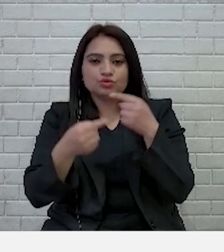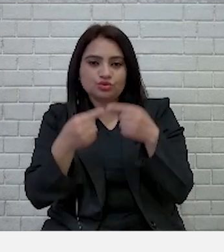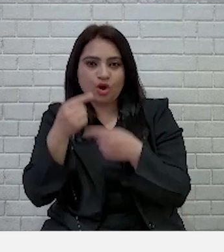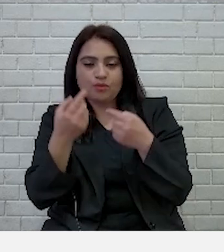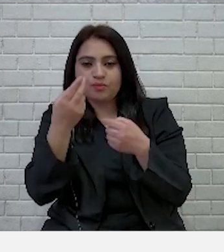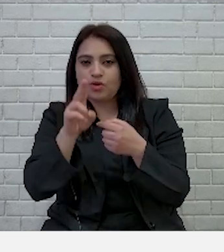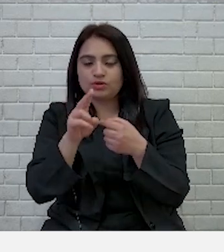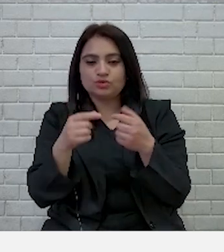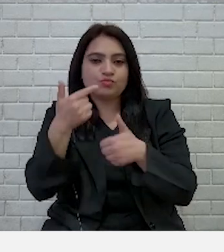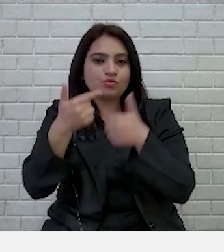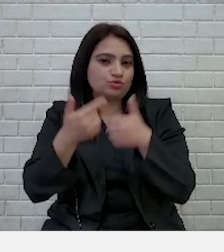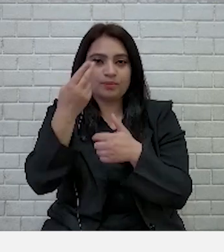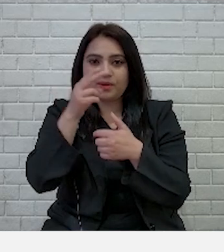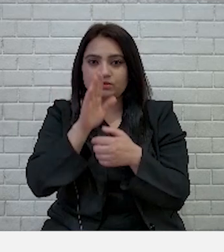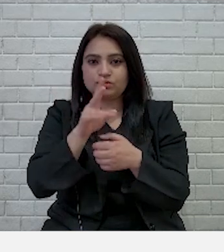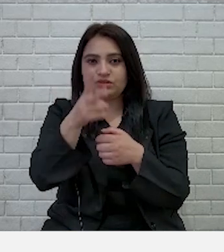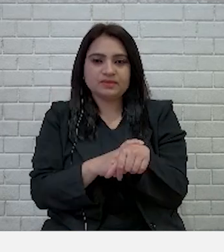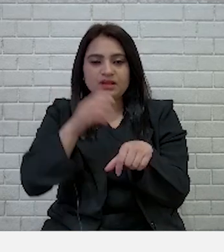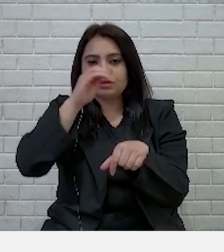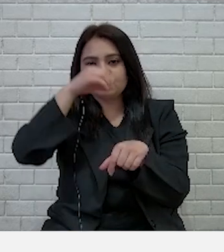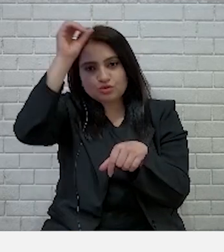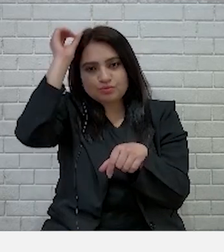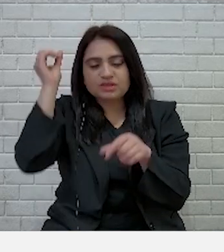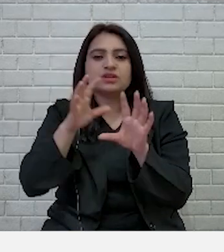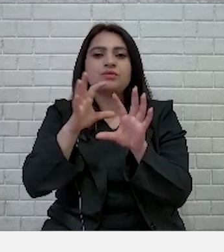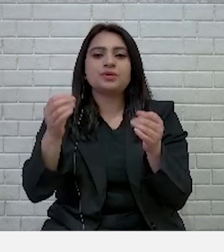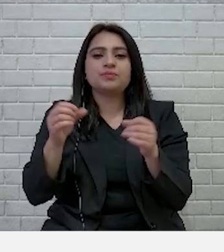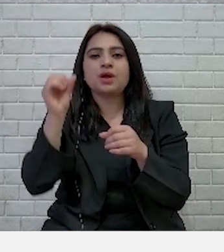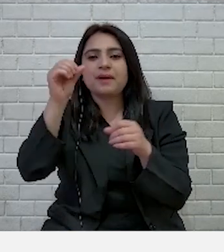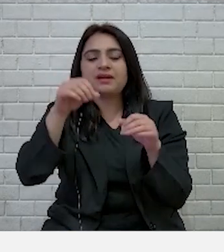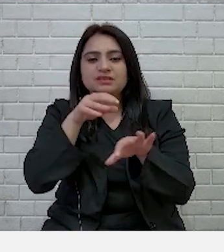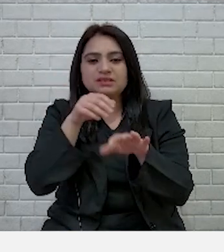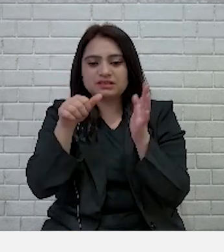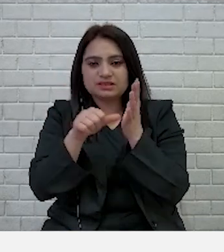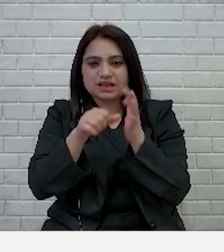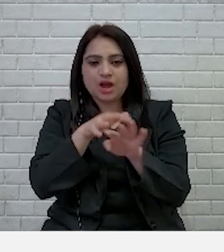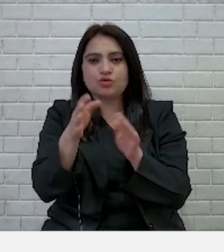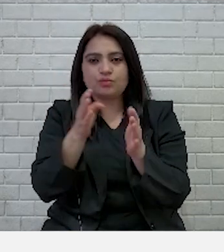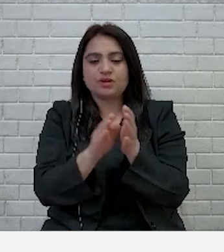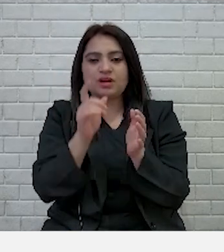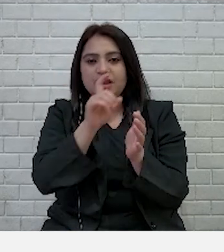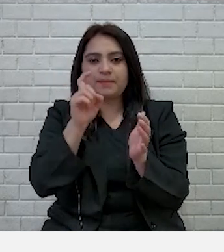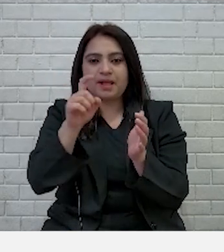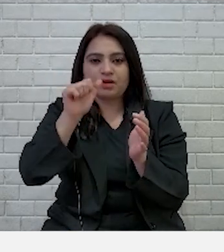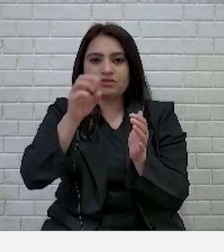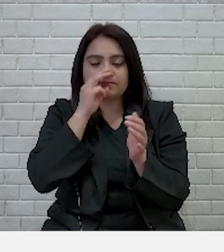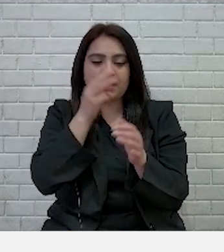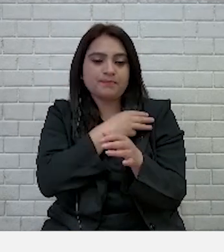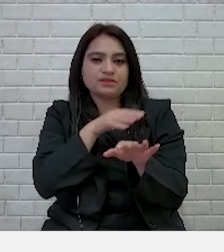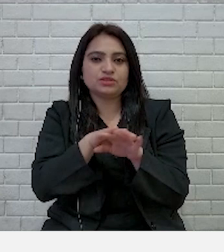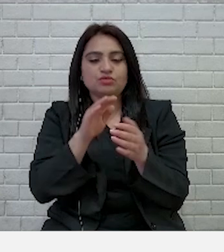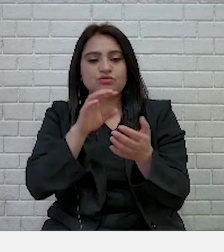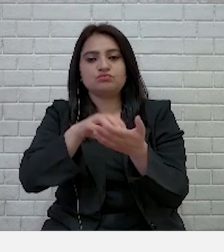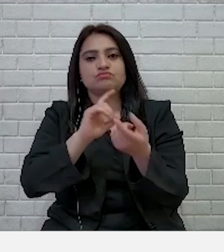region of the country actually migrated down to Nepal Ganj. That is how there is a various diversity of communities living in harmony